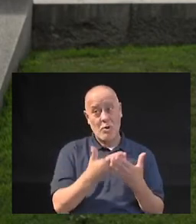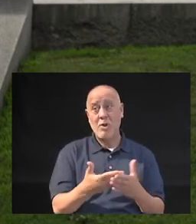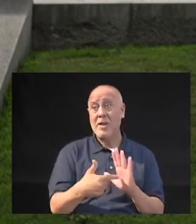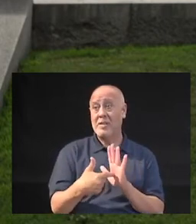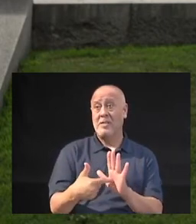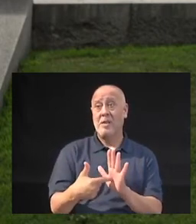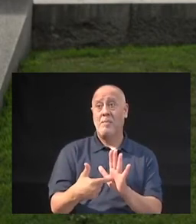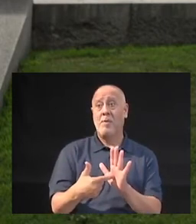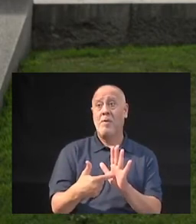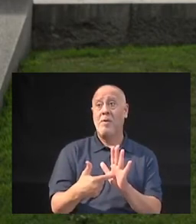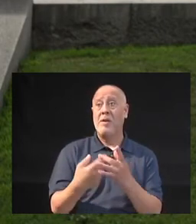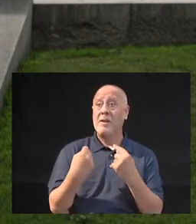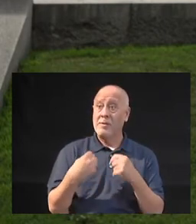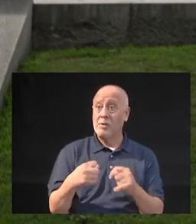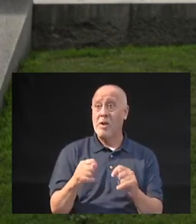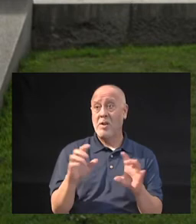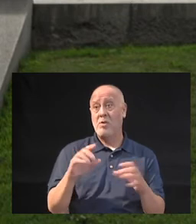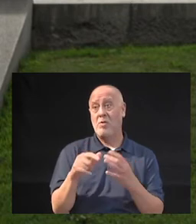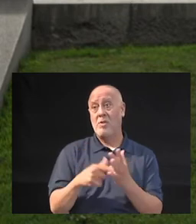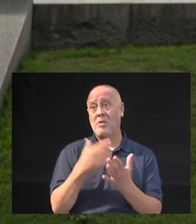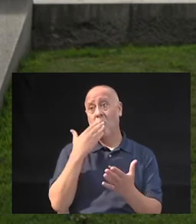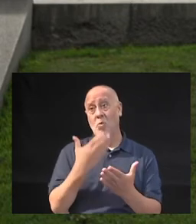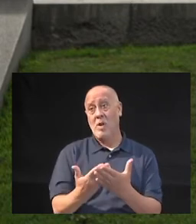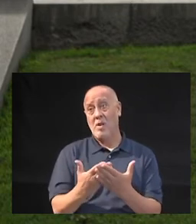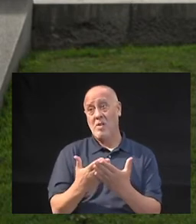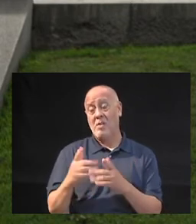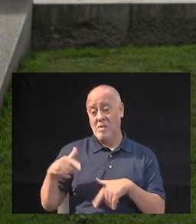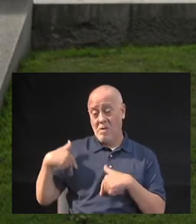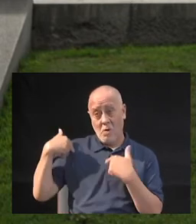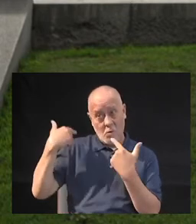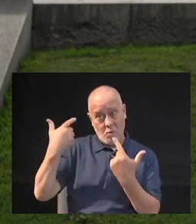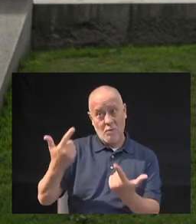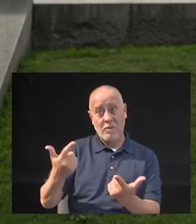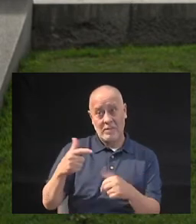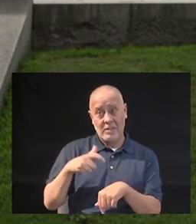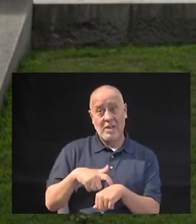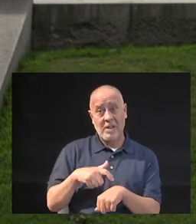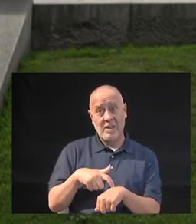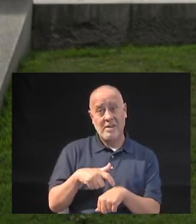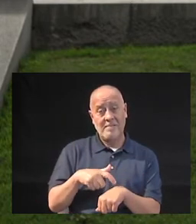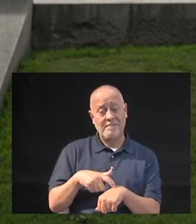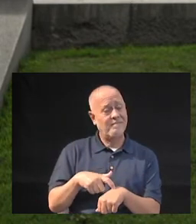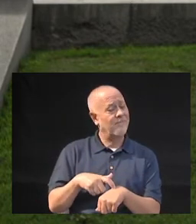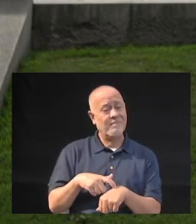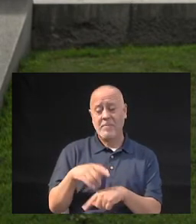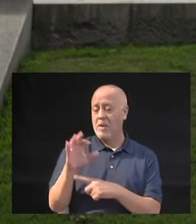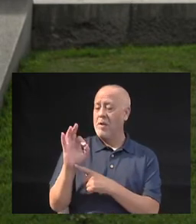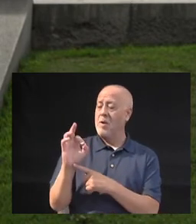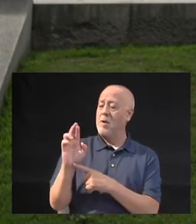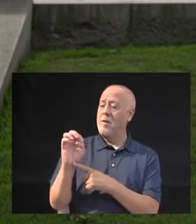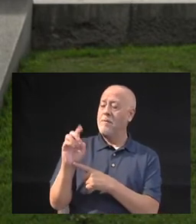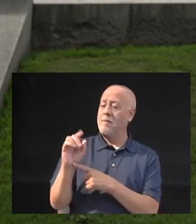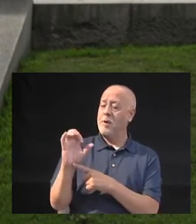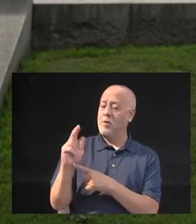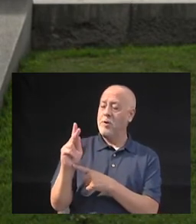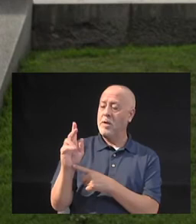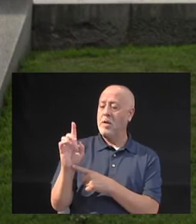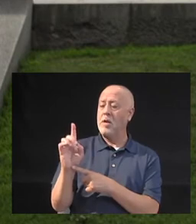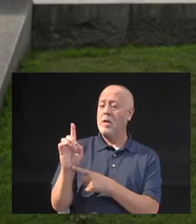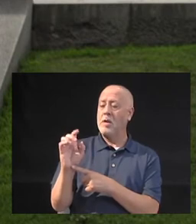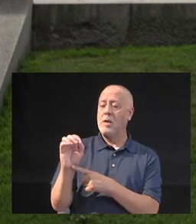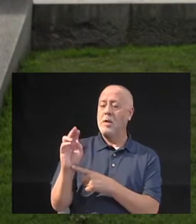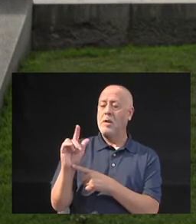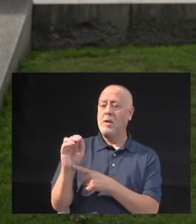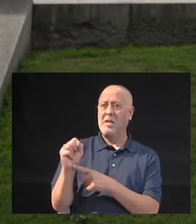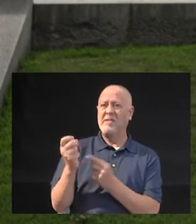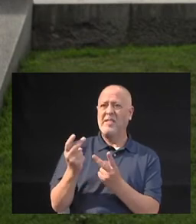example of trying to do this well over the course of time. You know, Frederick Douglass was someone who visited Lincoln